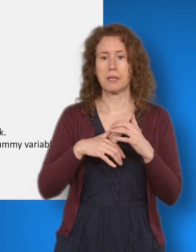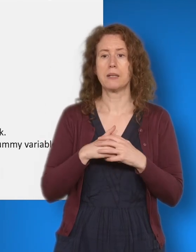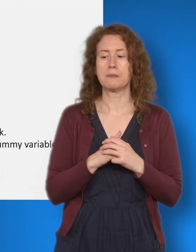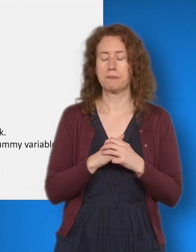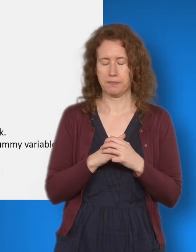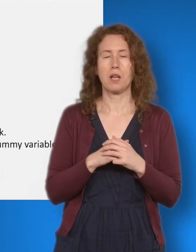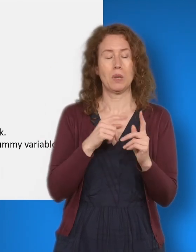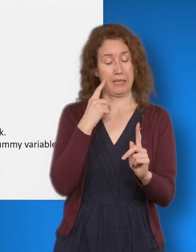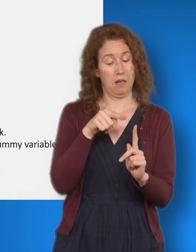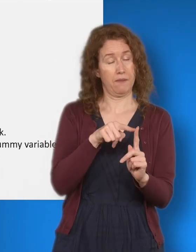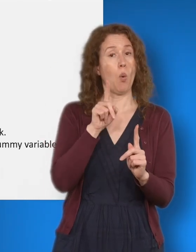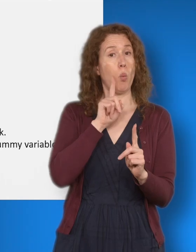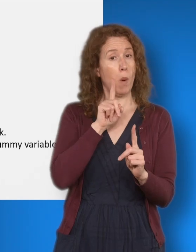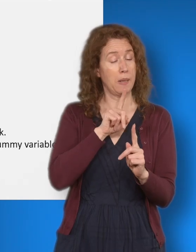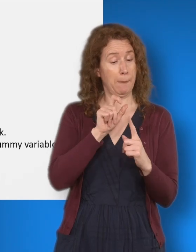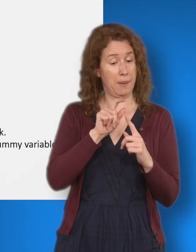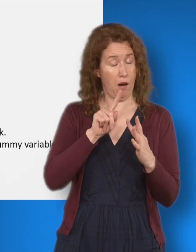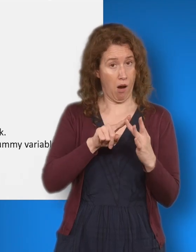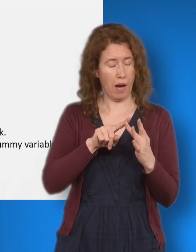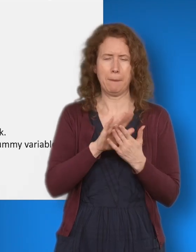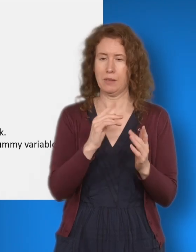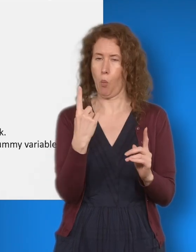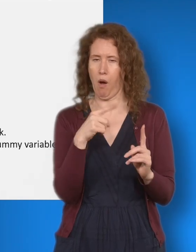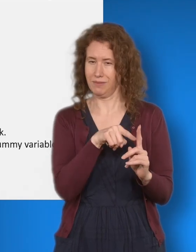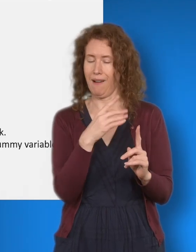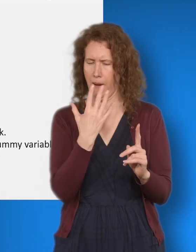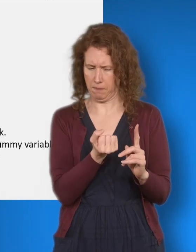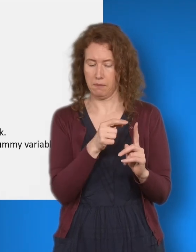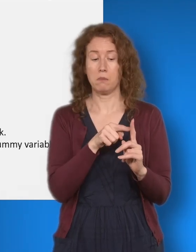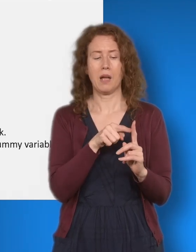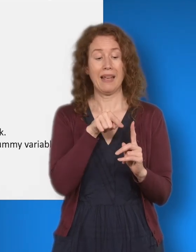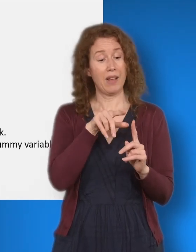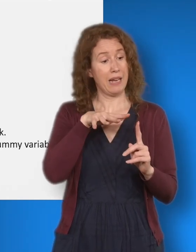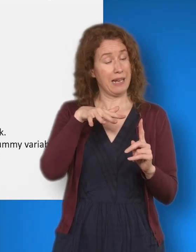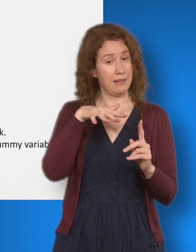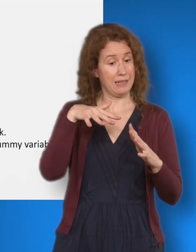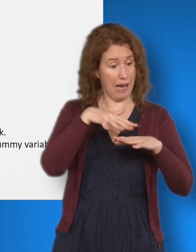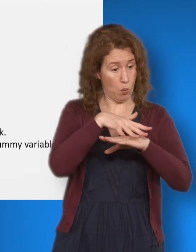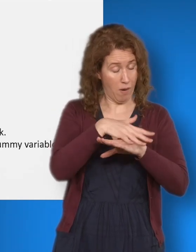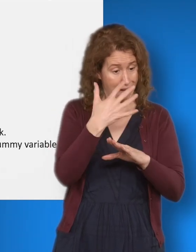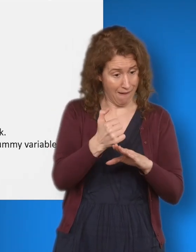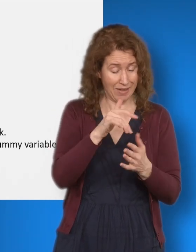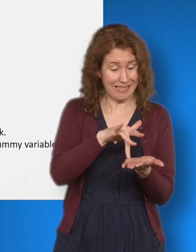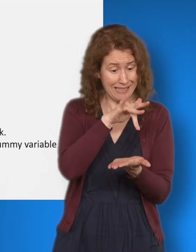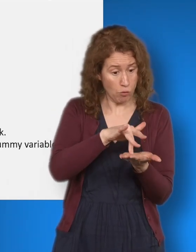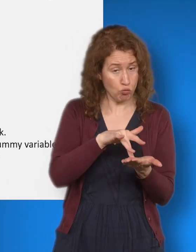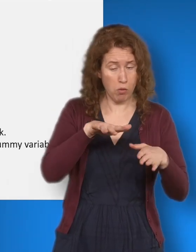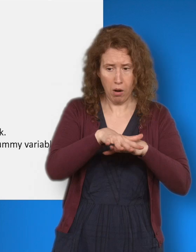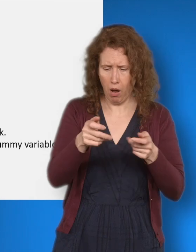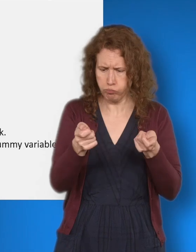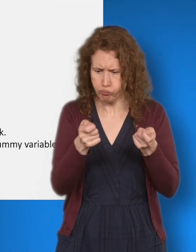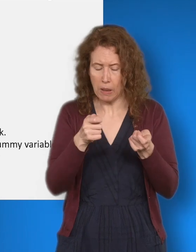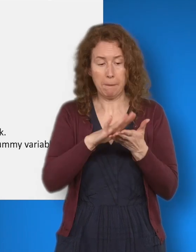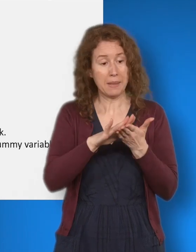with the woman PI dummy variable to examine whether network centrality is more significant for projects that have a woman